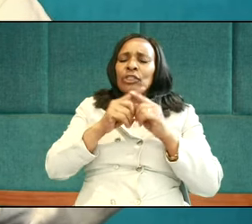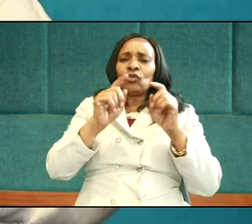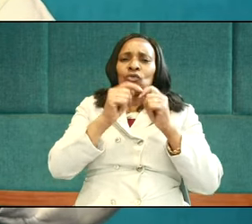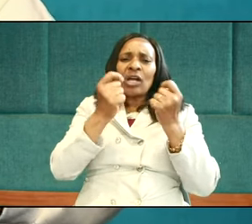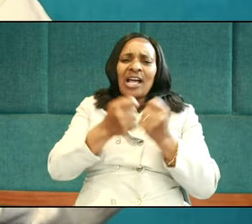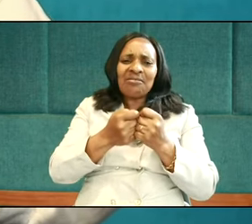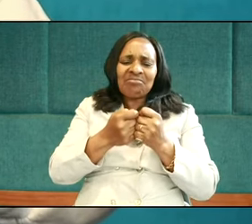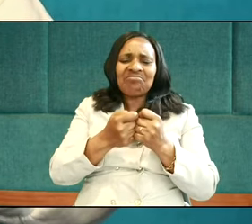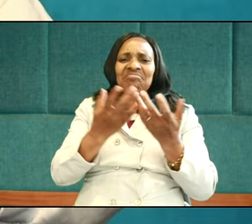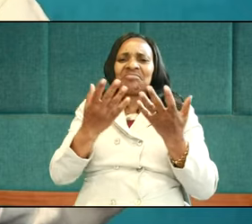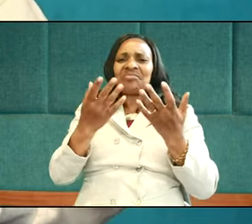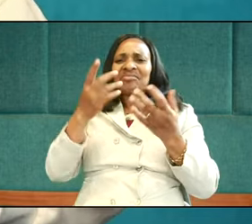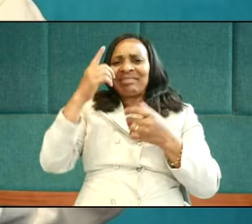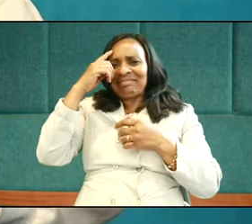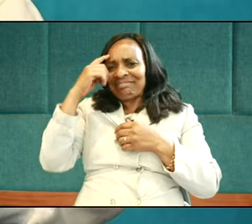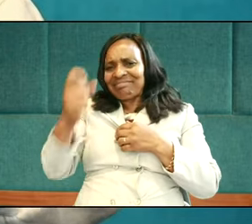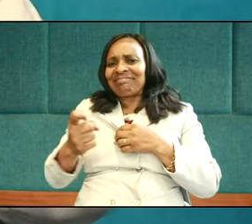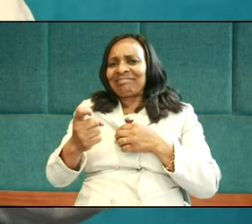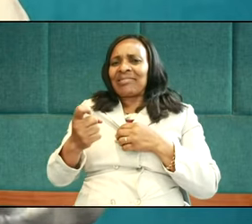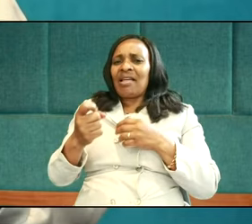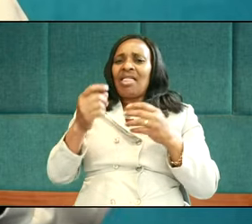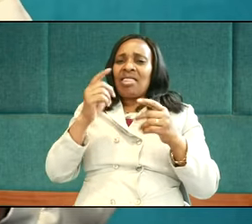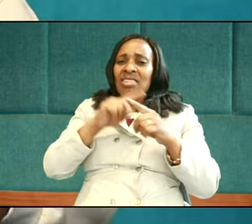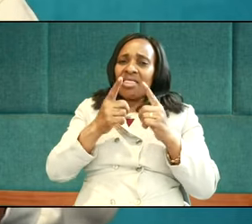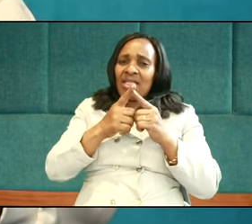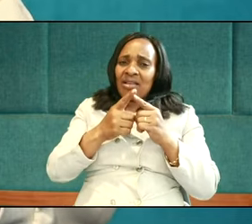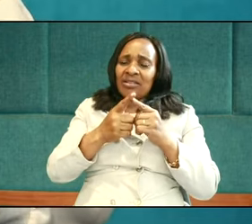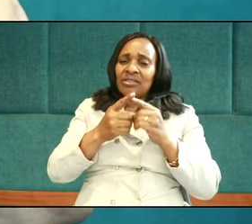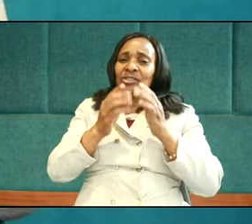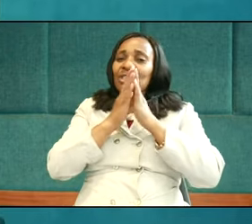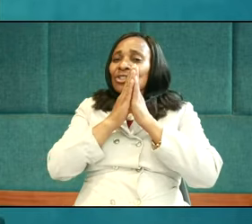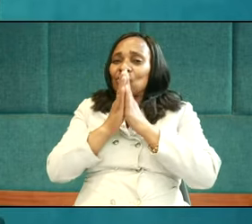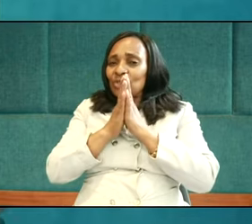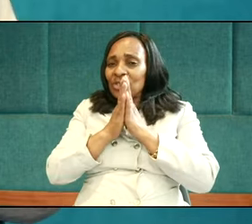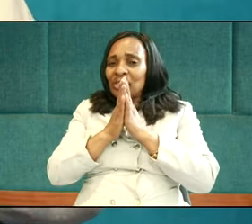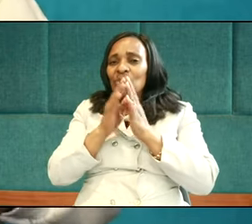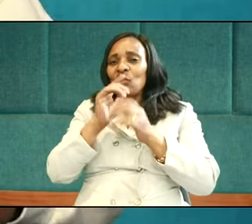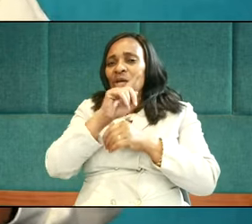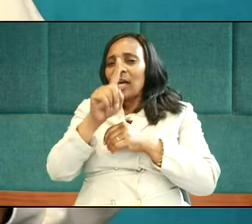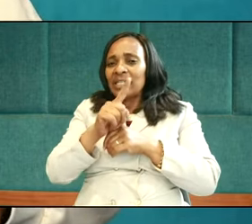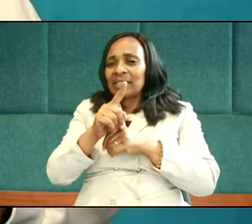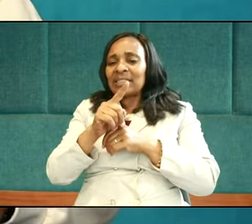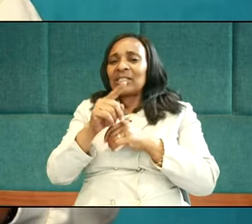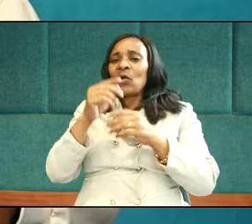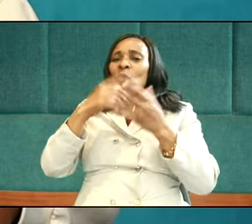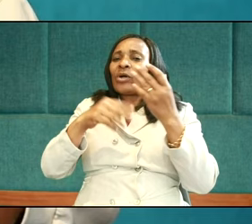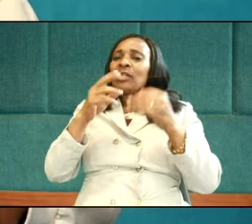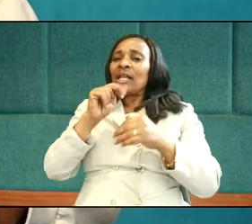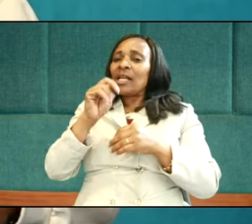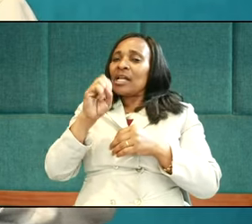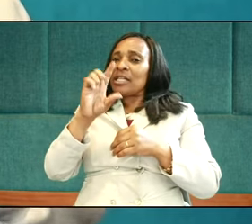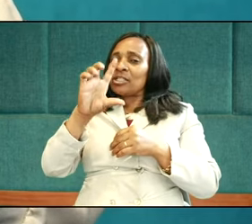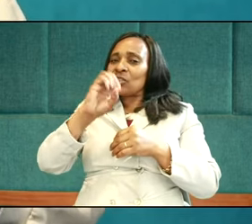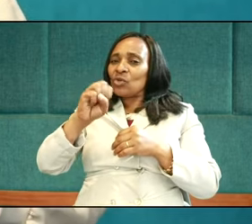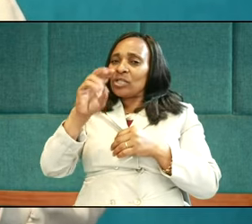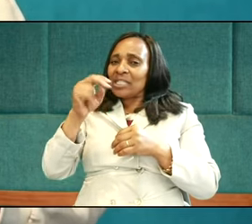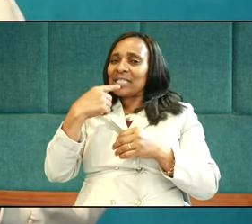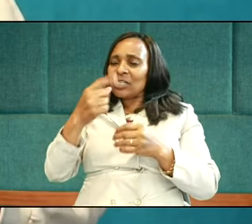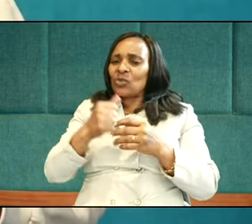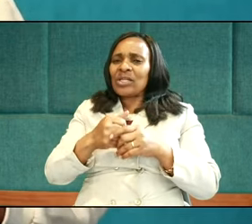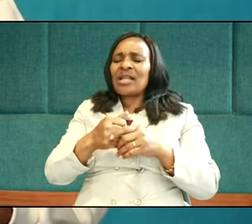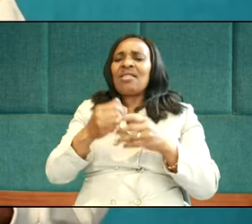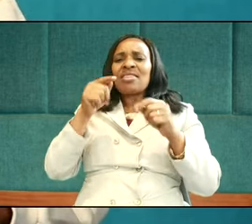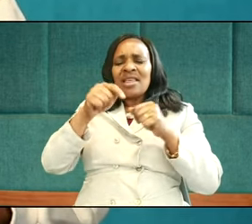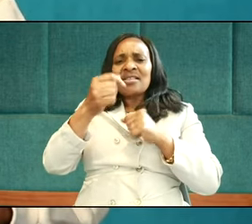his reign. Yes. Because, you know, even from this story, we can, from the question that Nelson asked, we can also learn that there are consequences